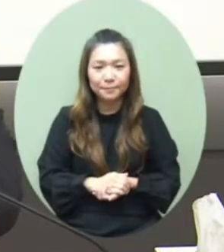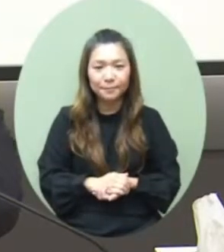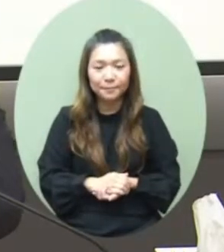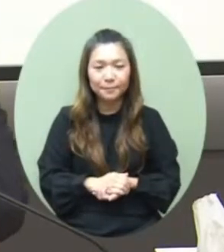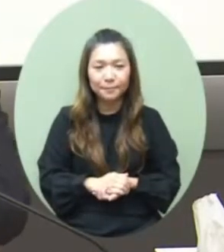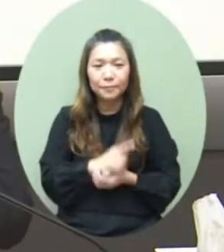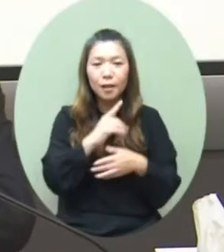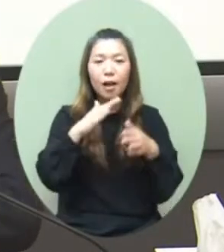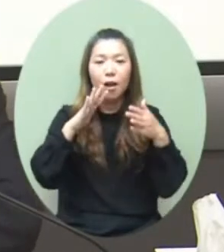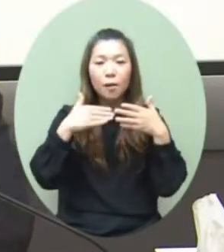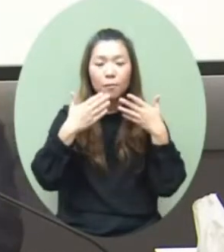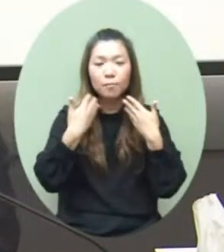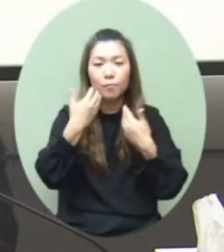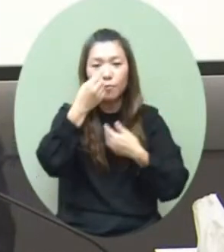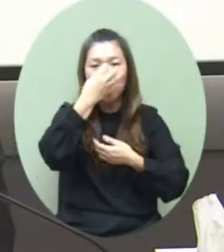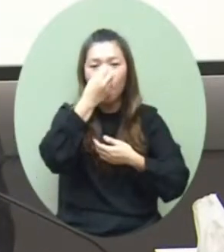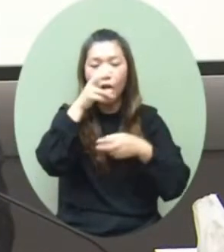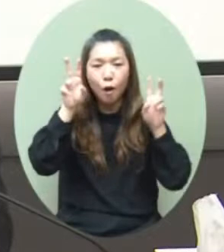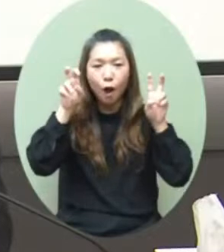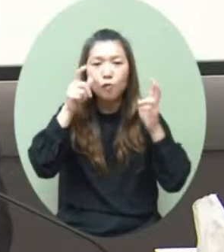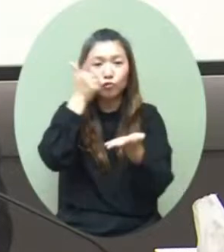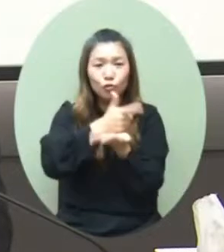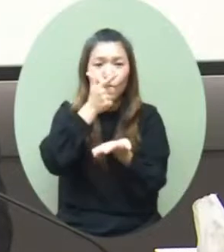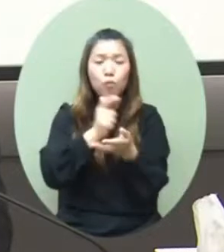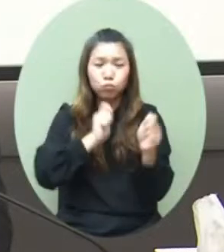Let us continue.